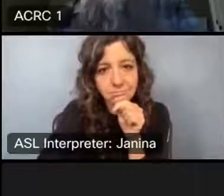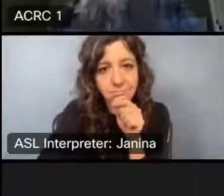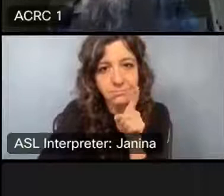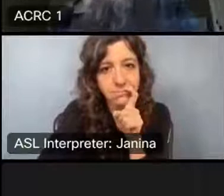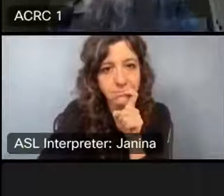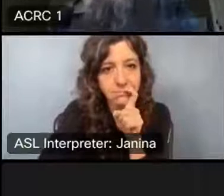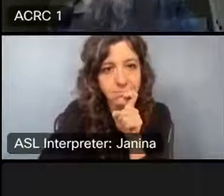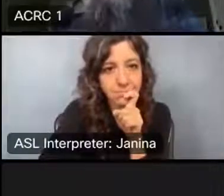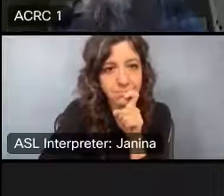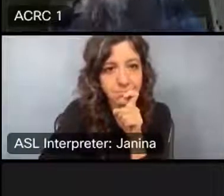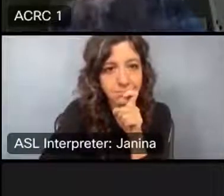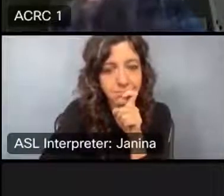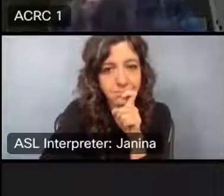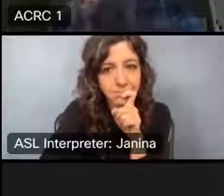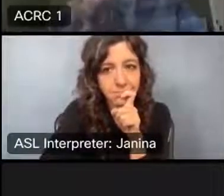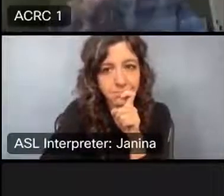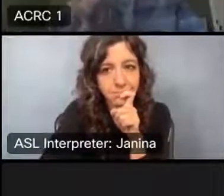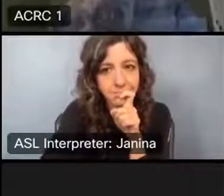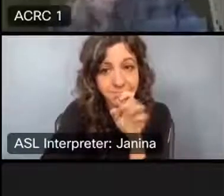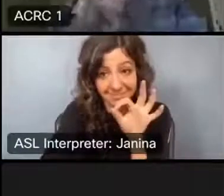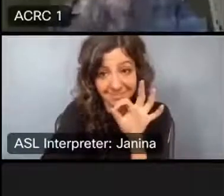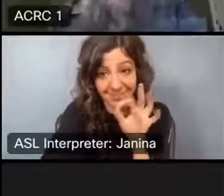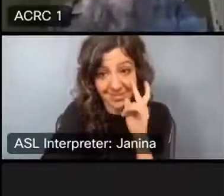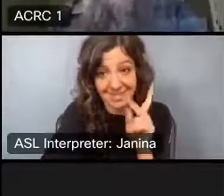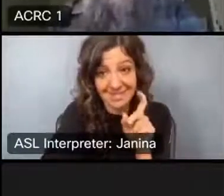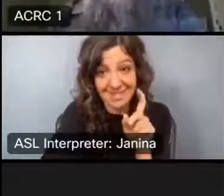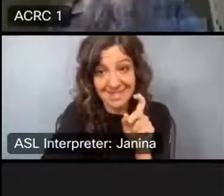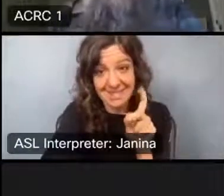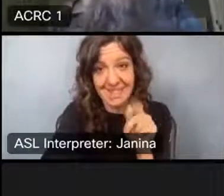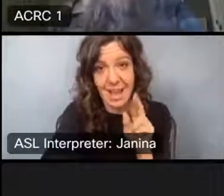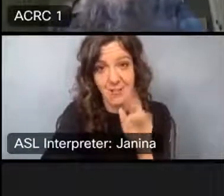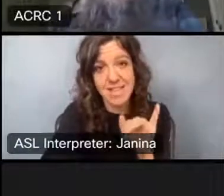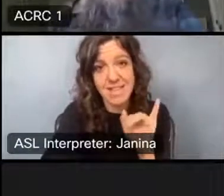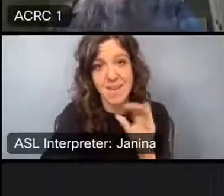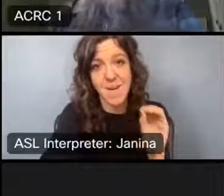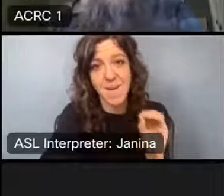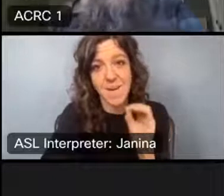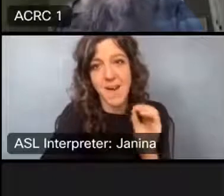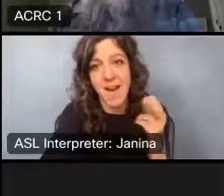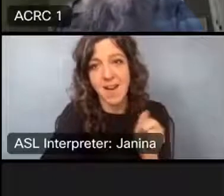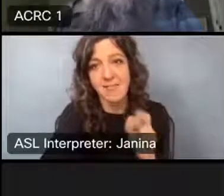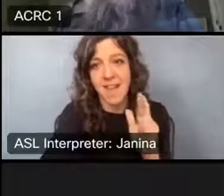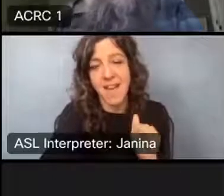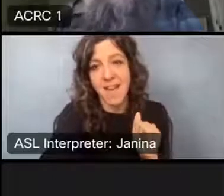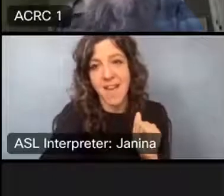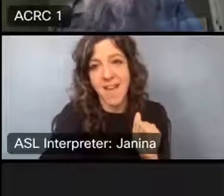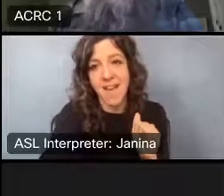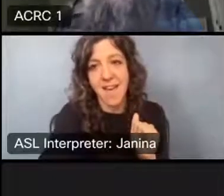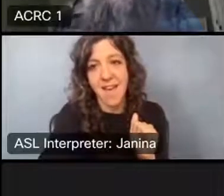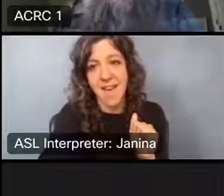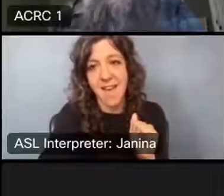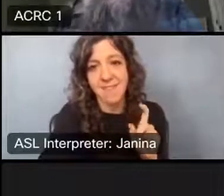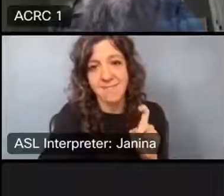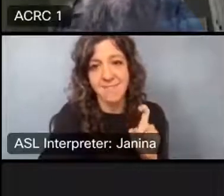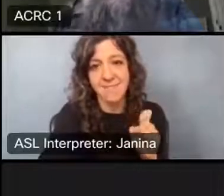folks on from the regional centers. One of the questions was related to the employment grants, and so we got a little bit of clarification